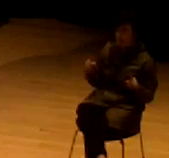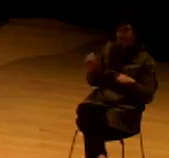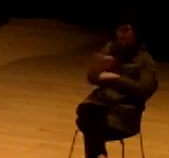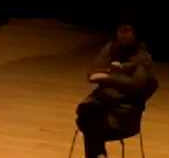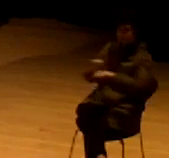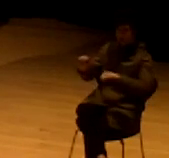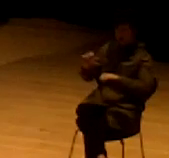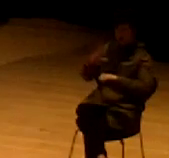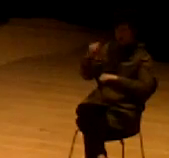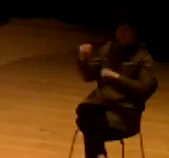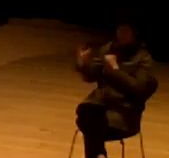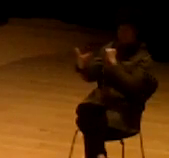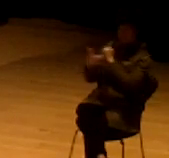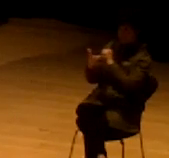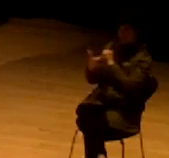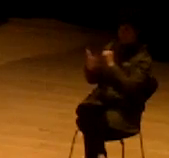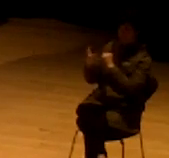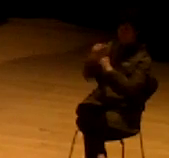least.